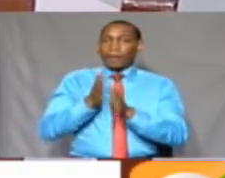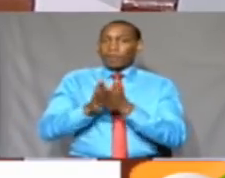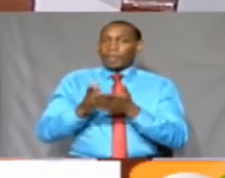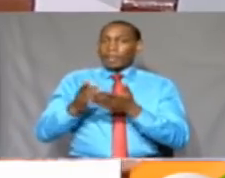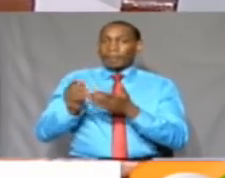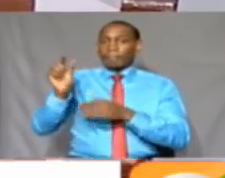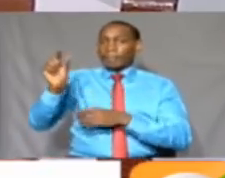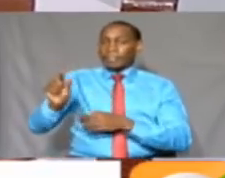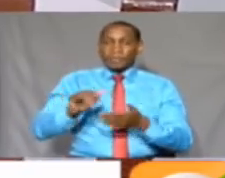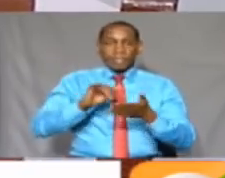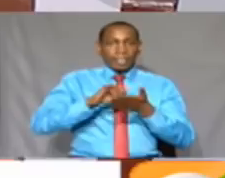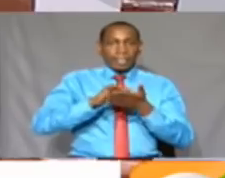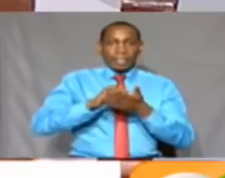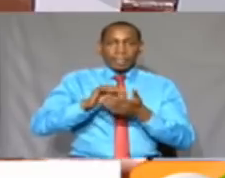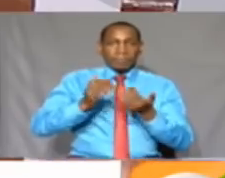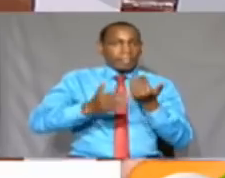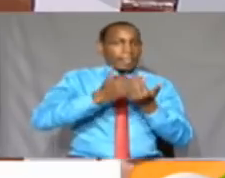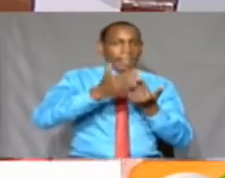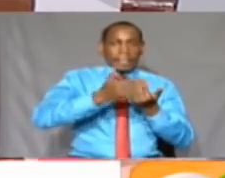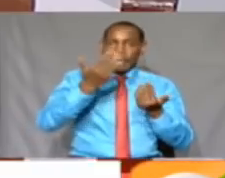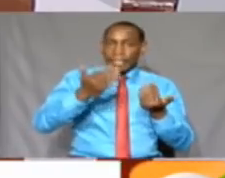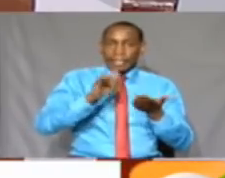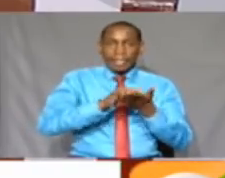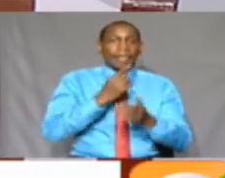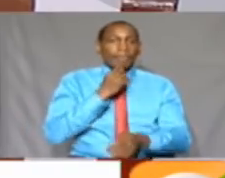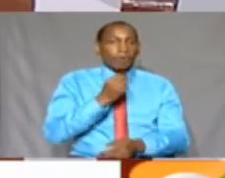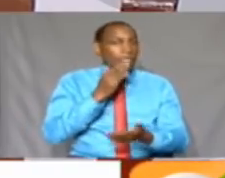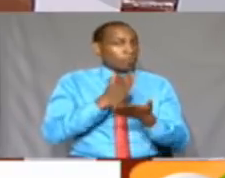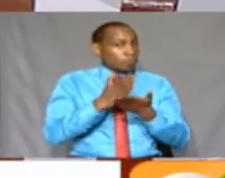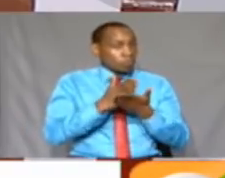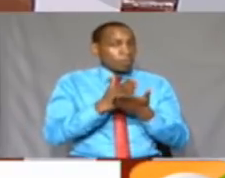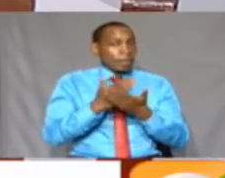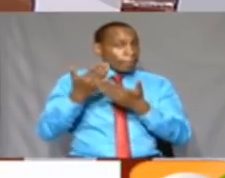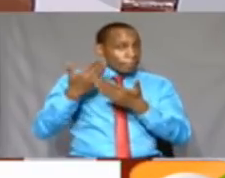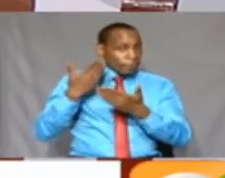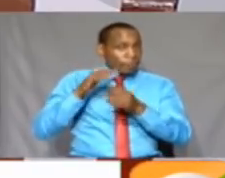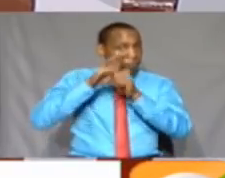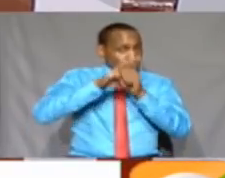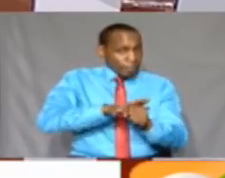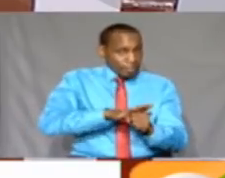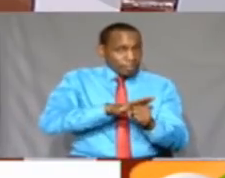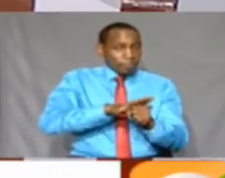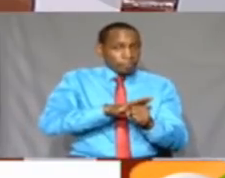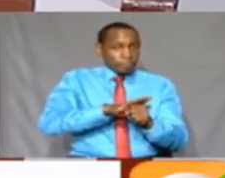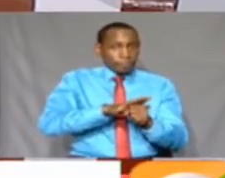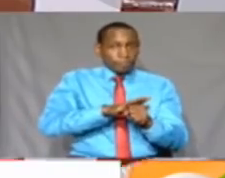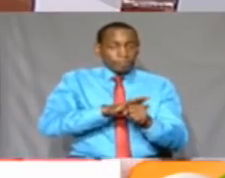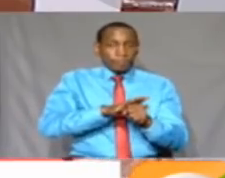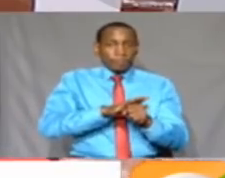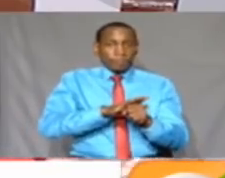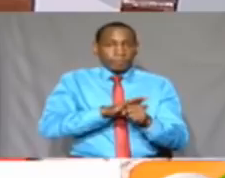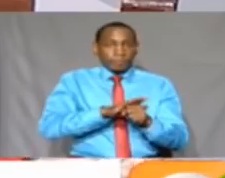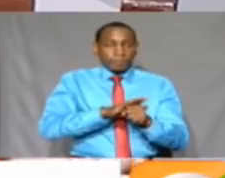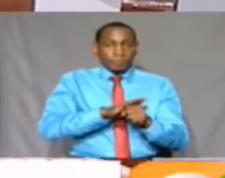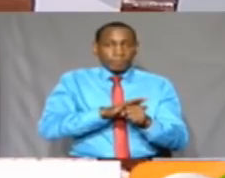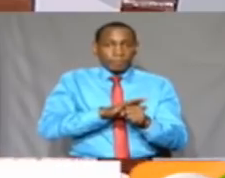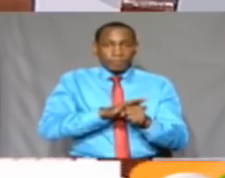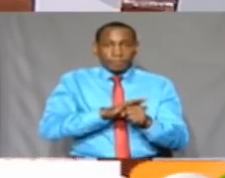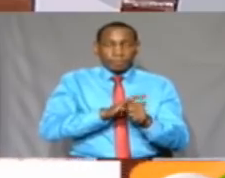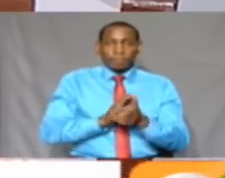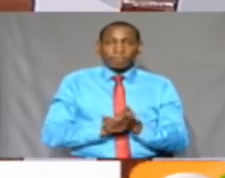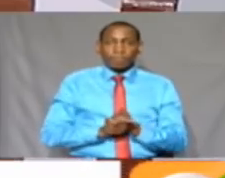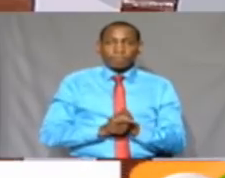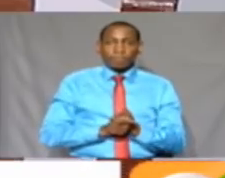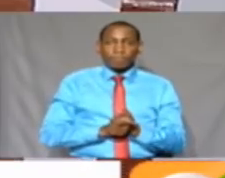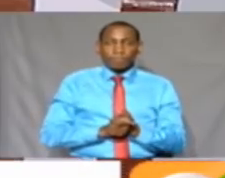actually, I don't think anybody is bothering anymore, was this boy actually being abused? Correct. Because he went completely off.